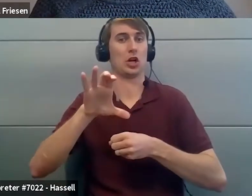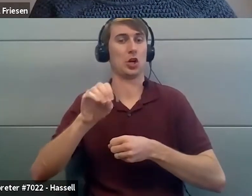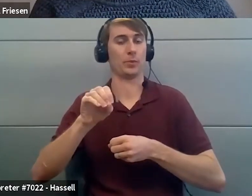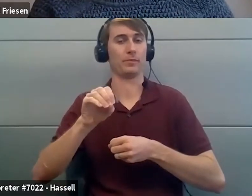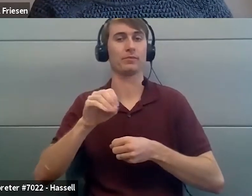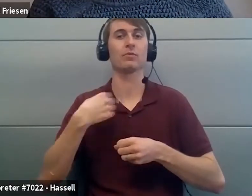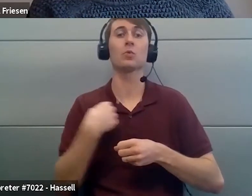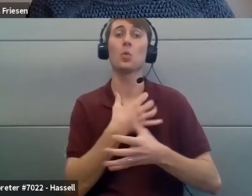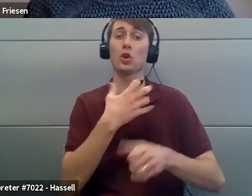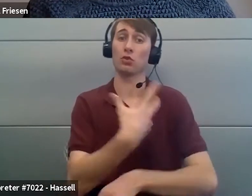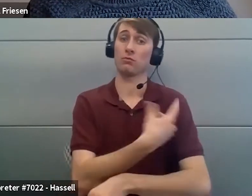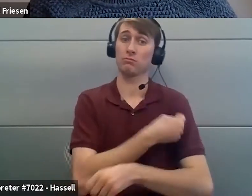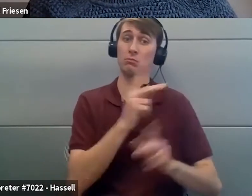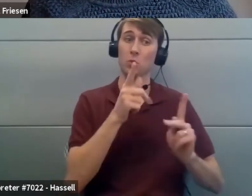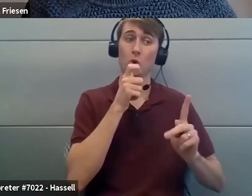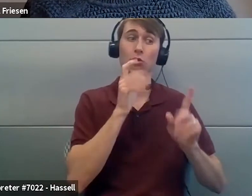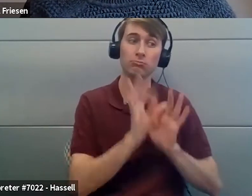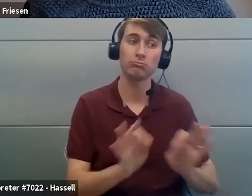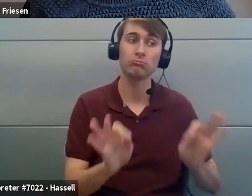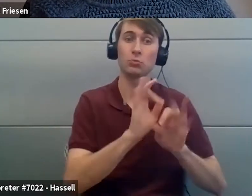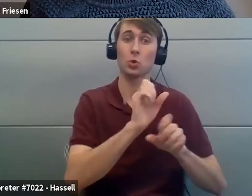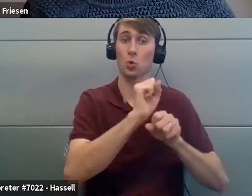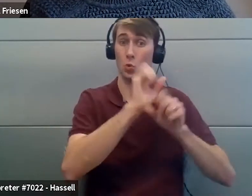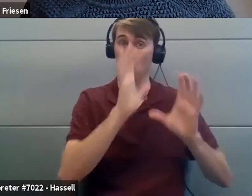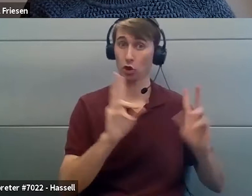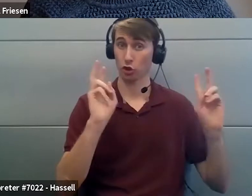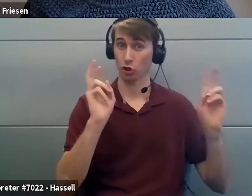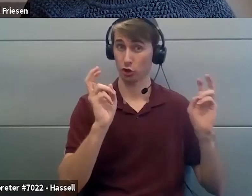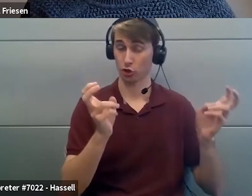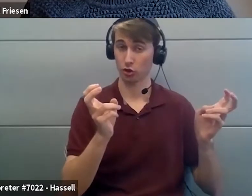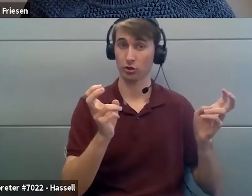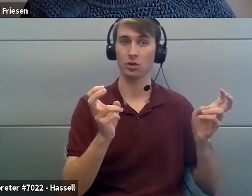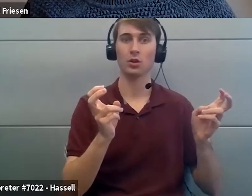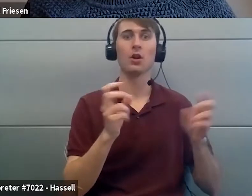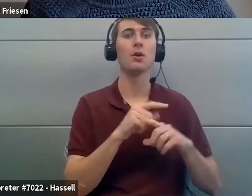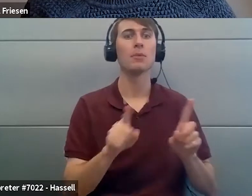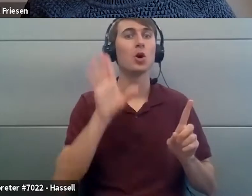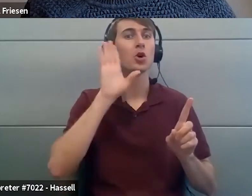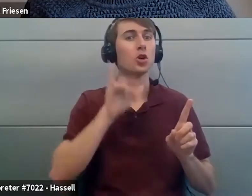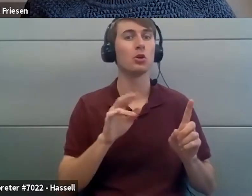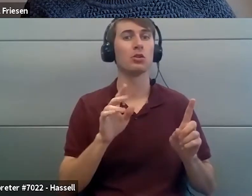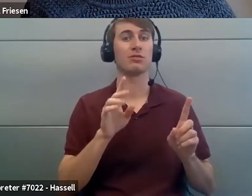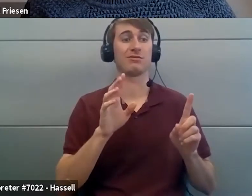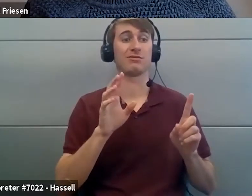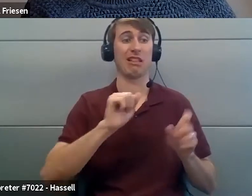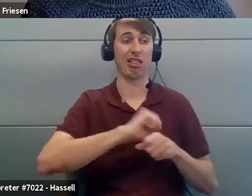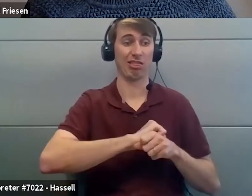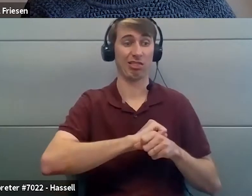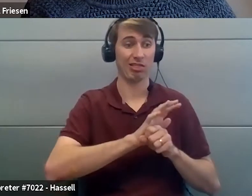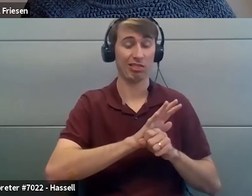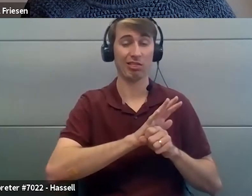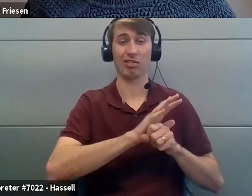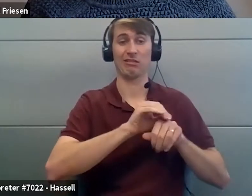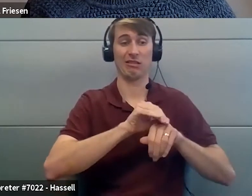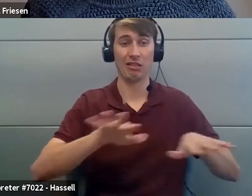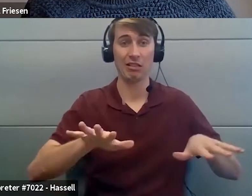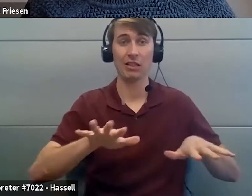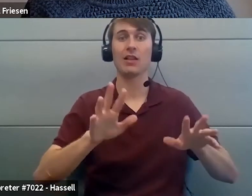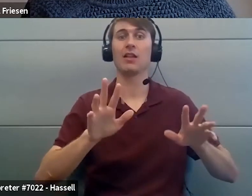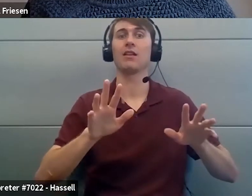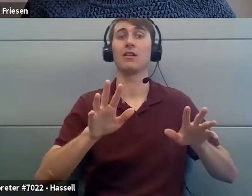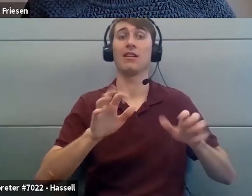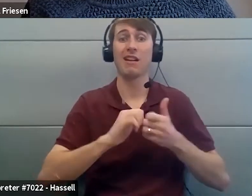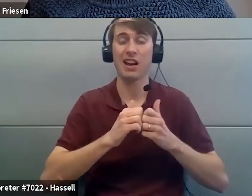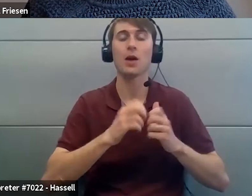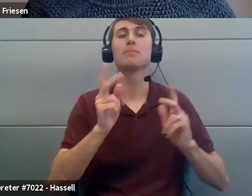essential workers. We know that this virus is being spread by young people who are out and about every day in the